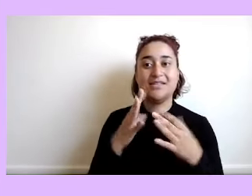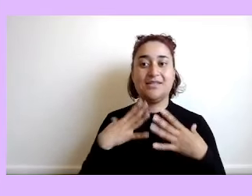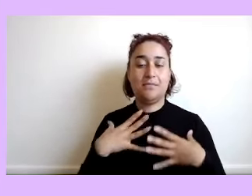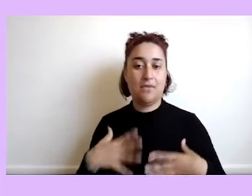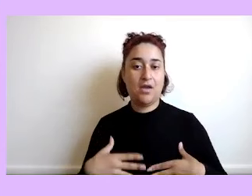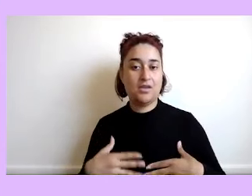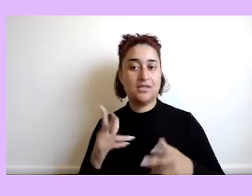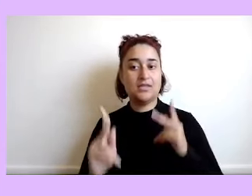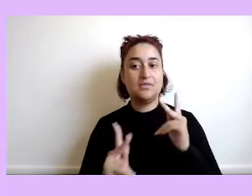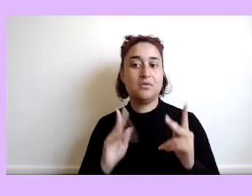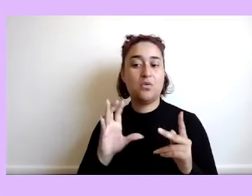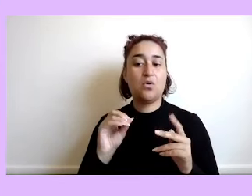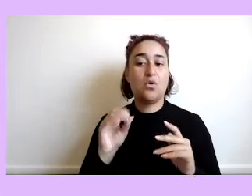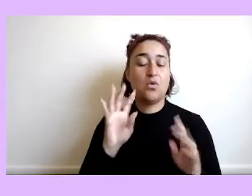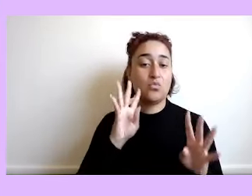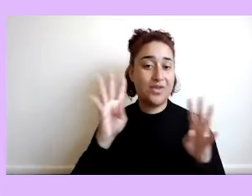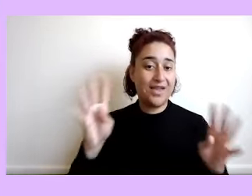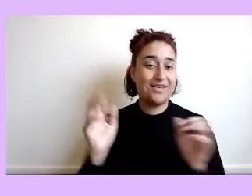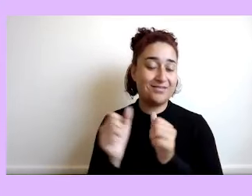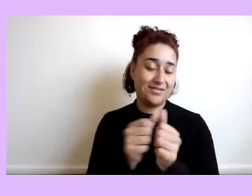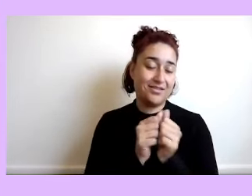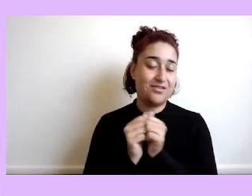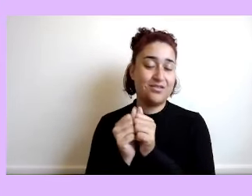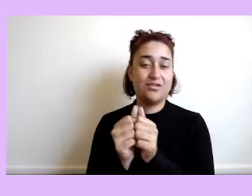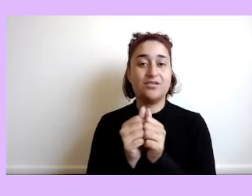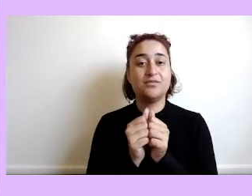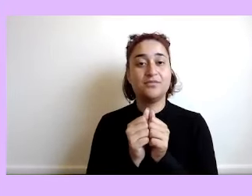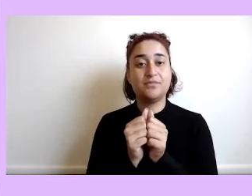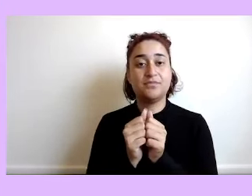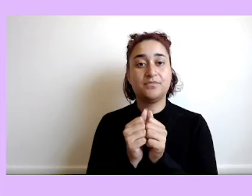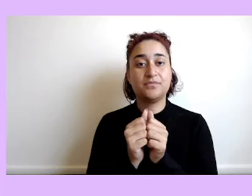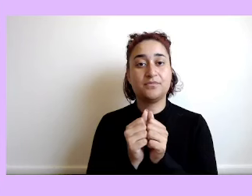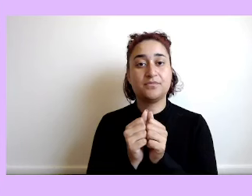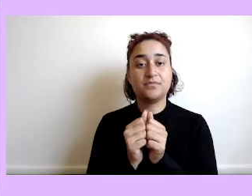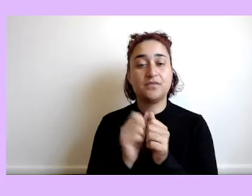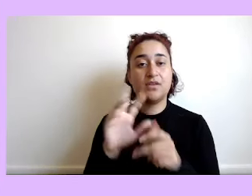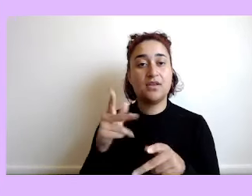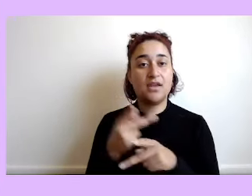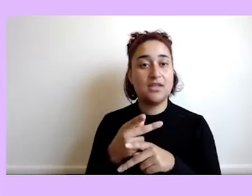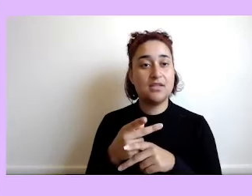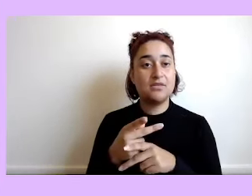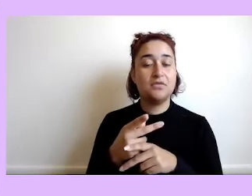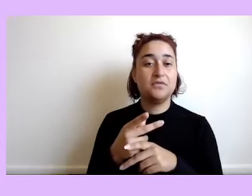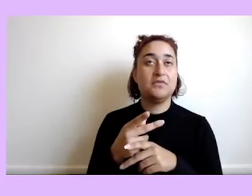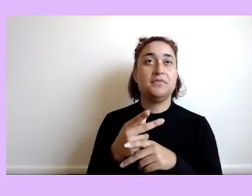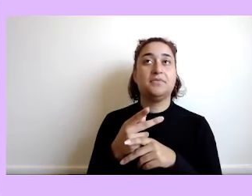people co-creating together in the kind of spirit of